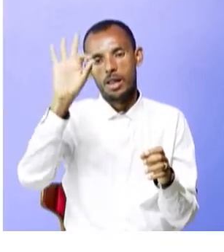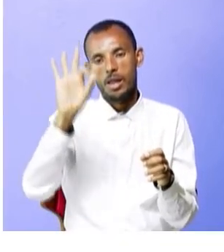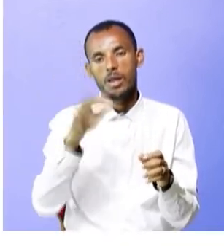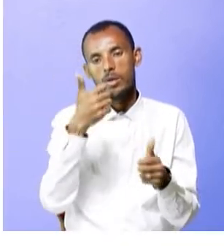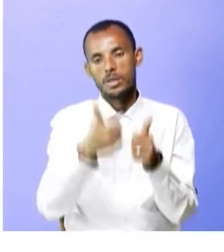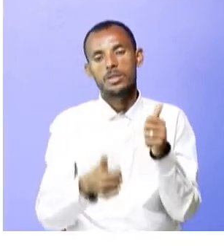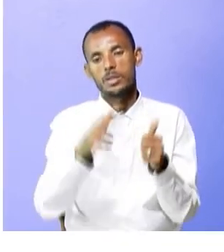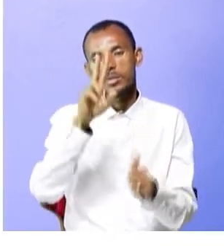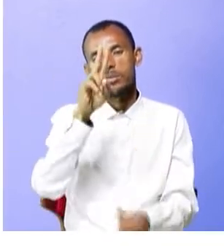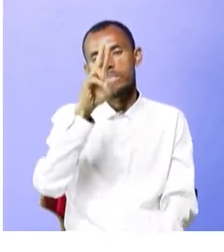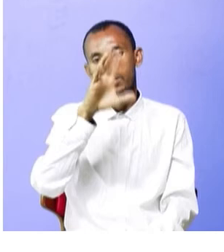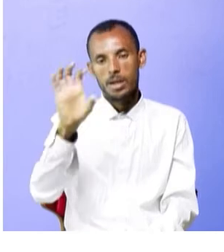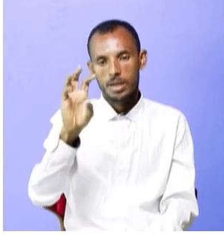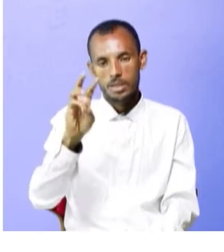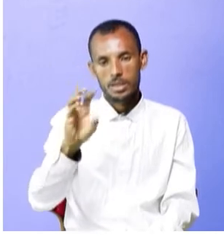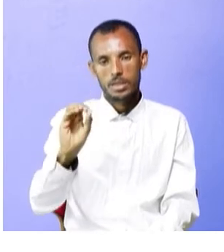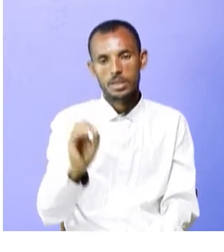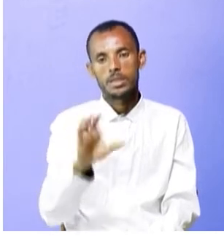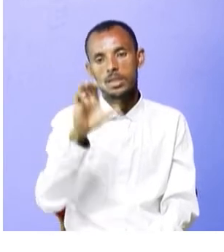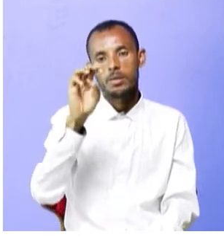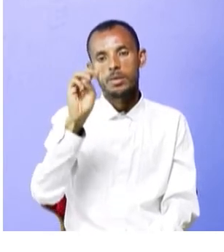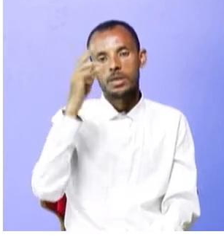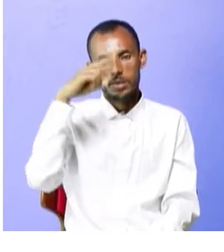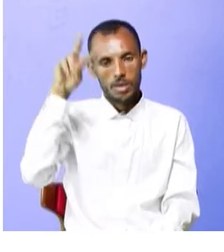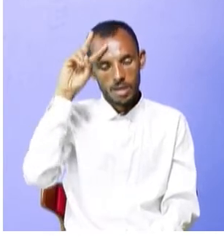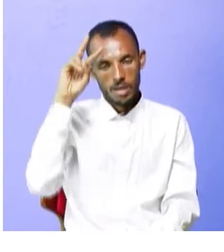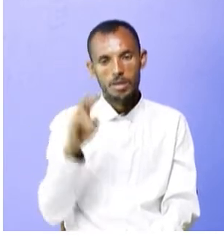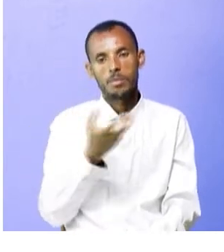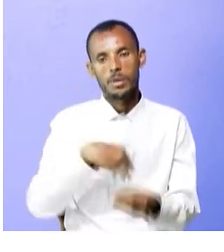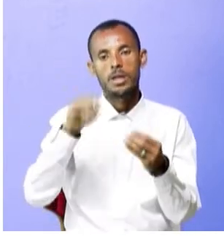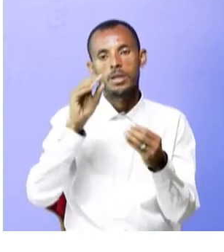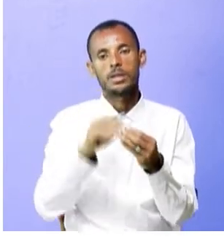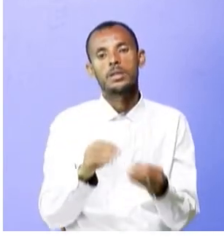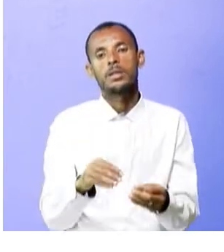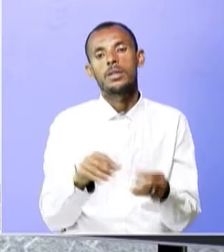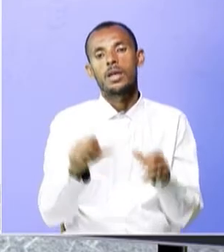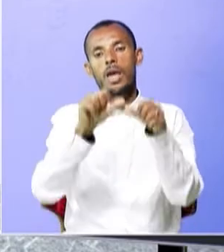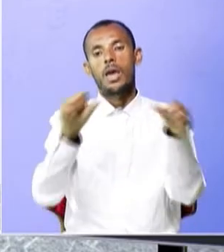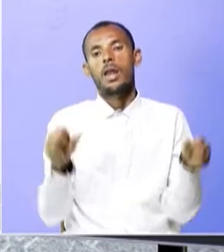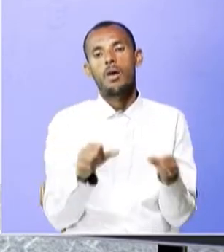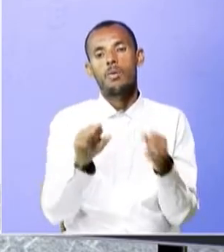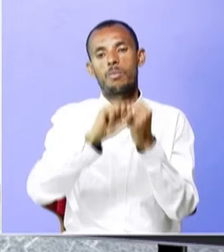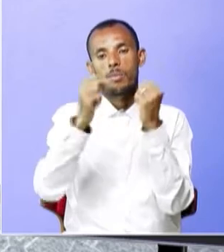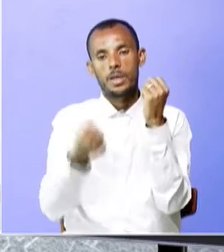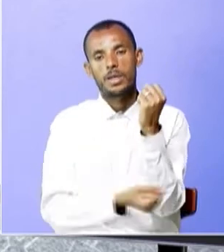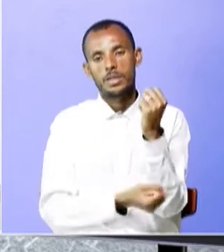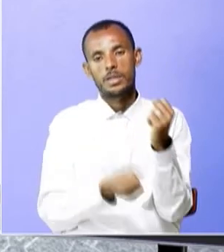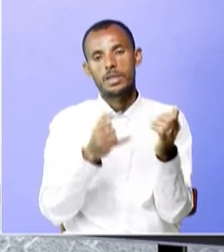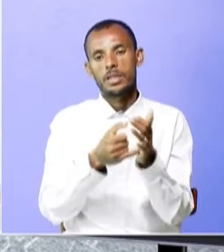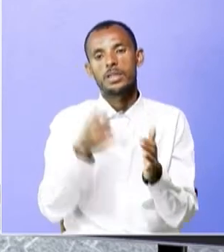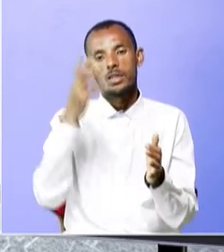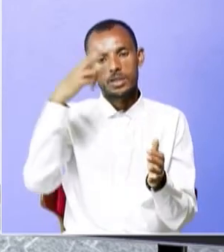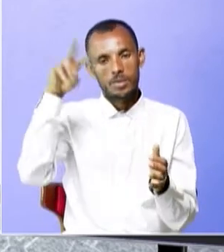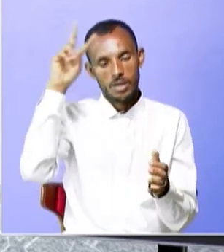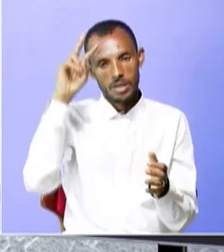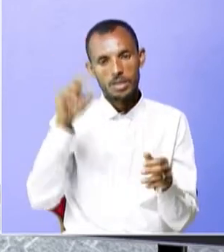is 260 centimeter square plus area of the base. Since the base is a square,